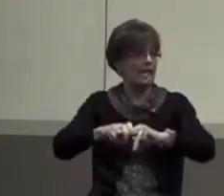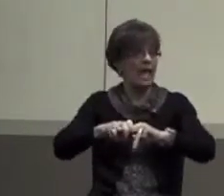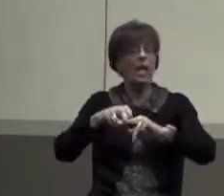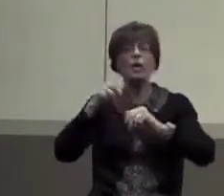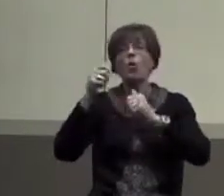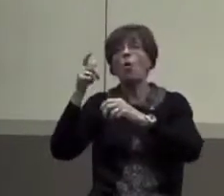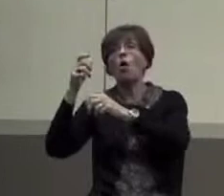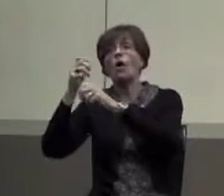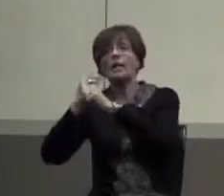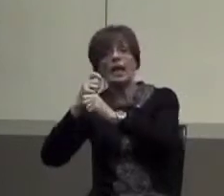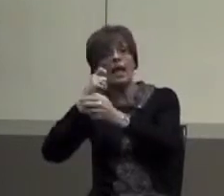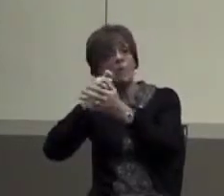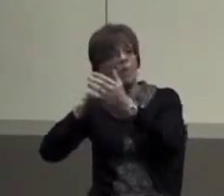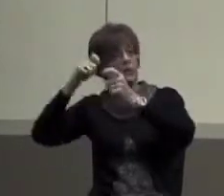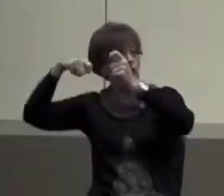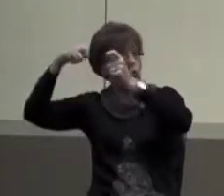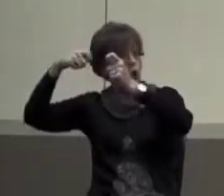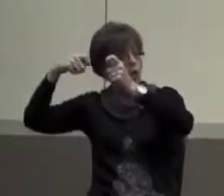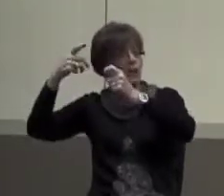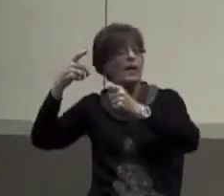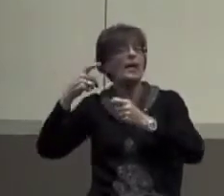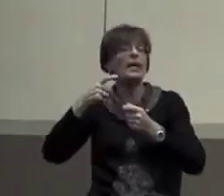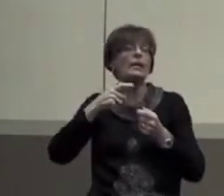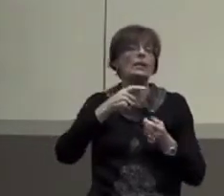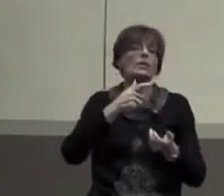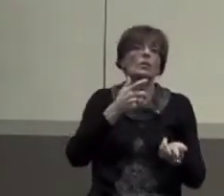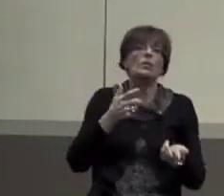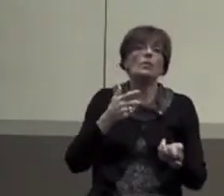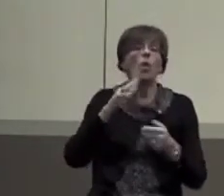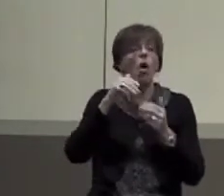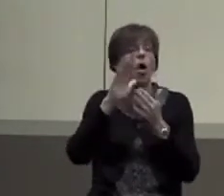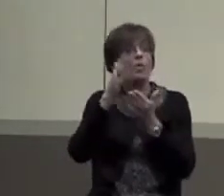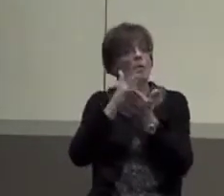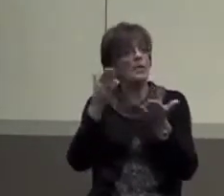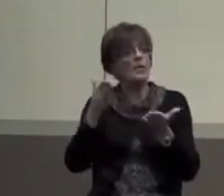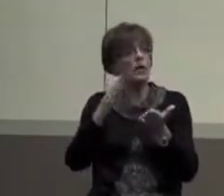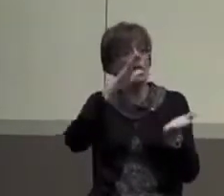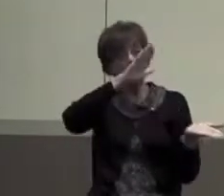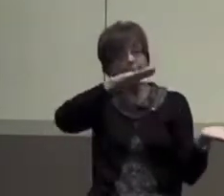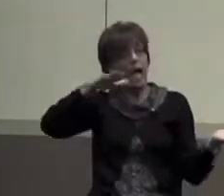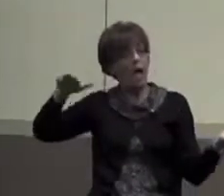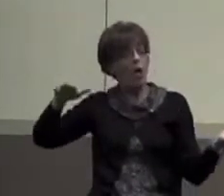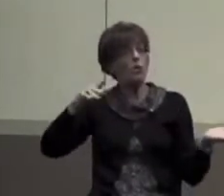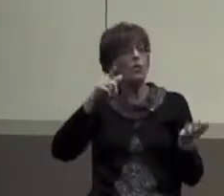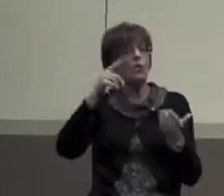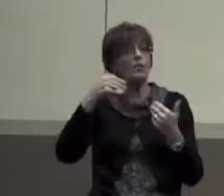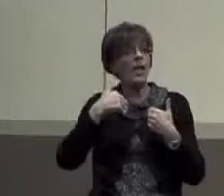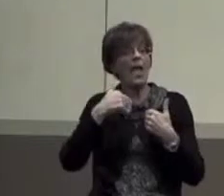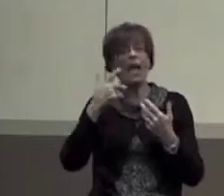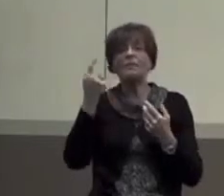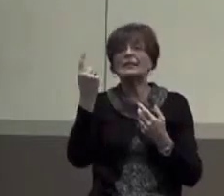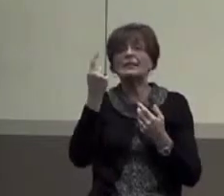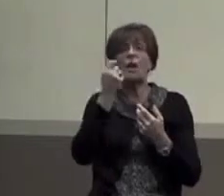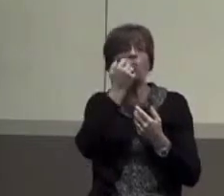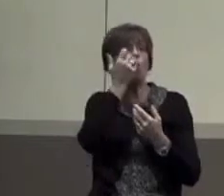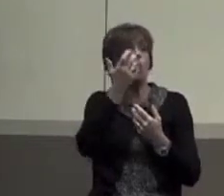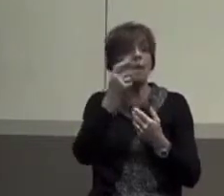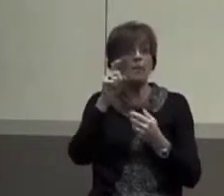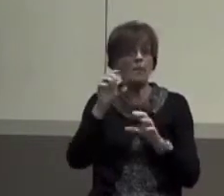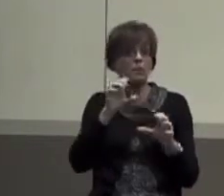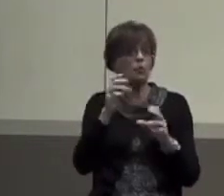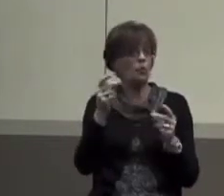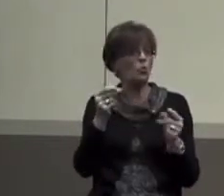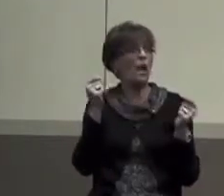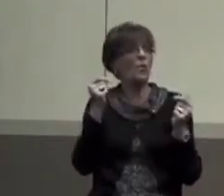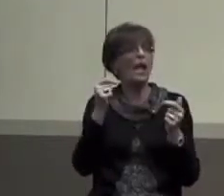pencils sharpened? Do you want them to have all their materials out? Do they have a warm-up they need to do right away? So some of these